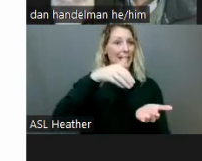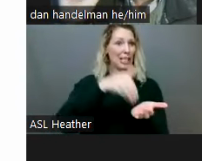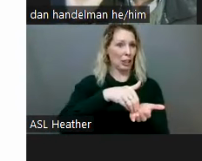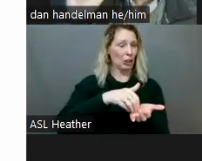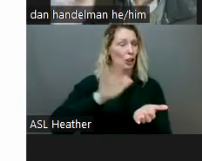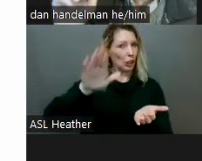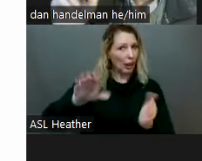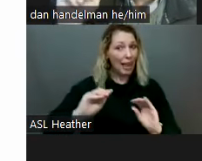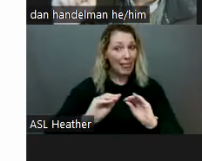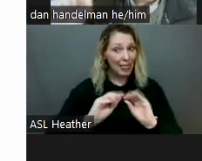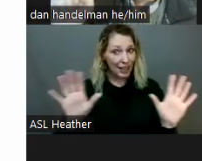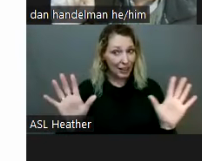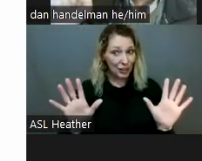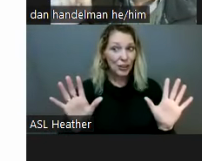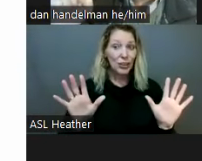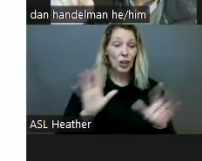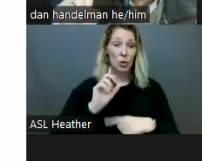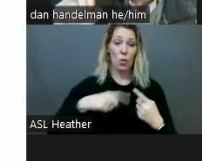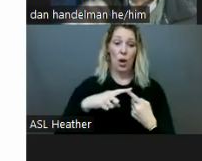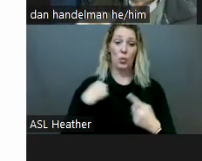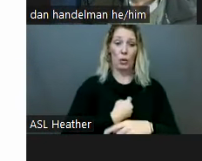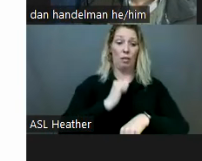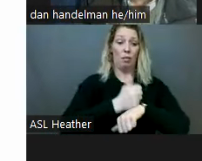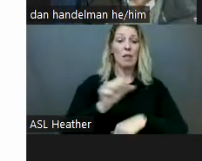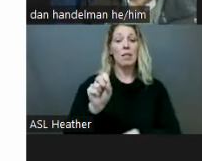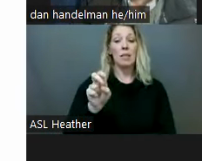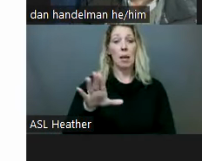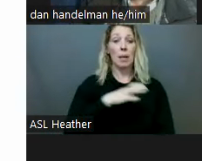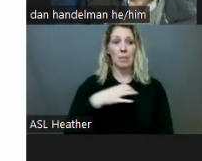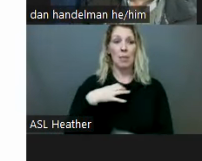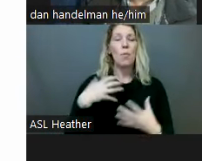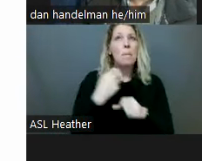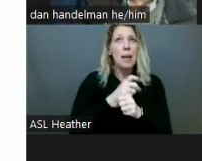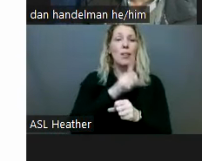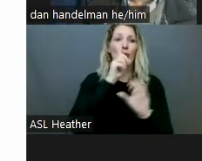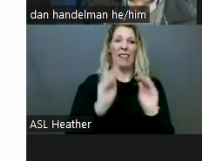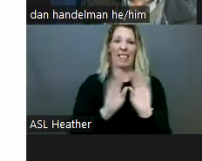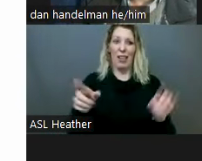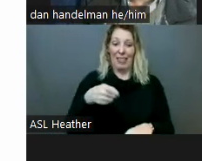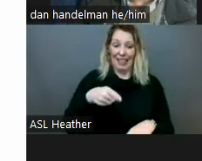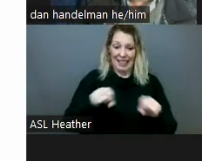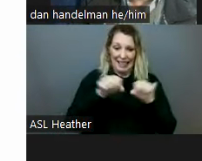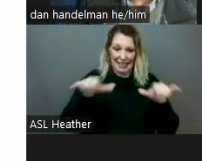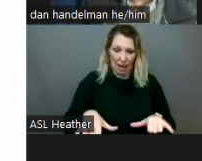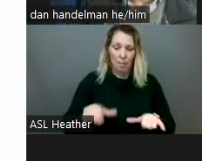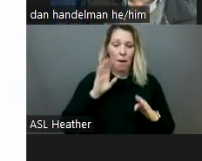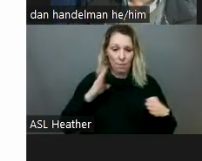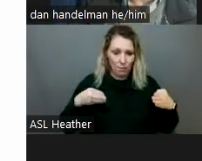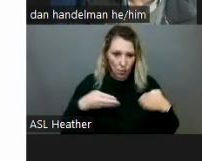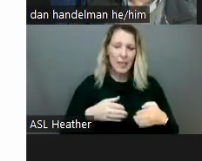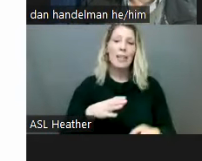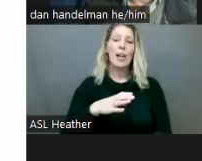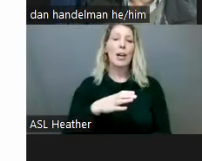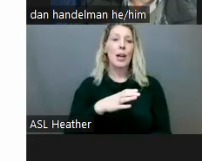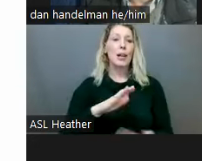really clear that as we were designing this in the subcommittee, we wanted to make clear that this system should be focused on a community member who